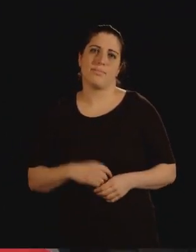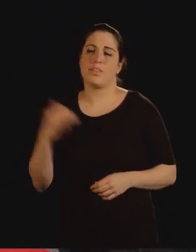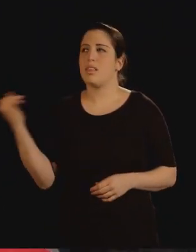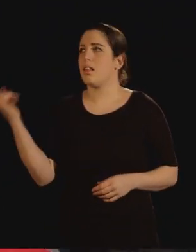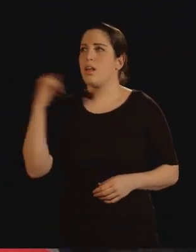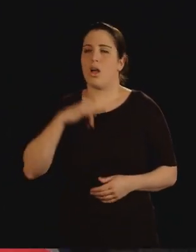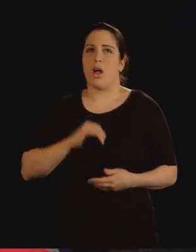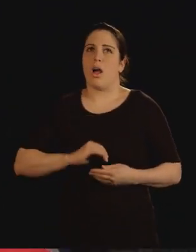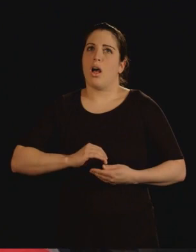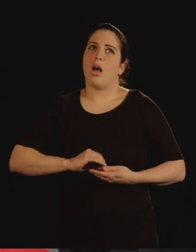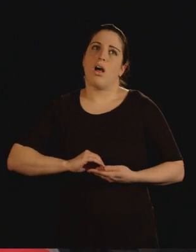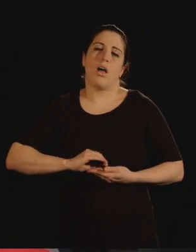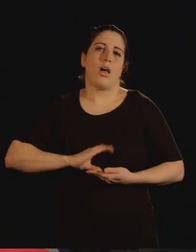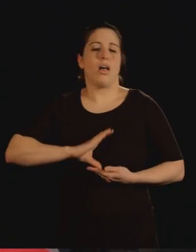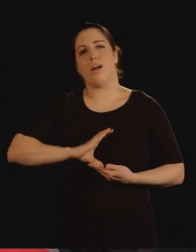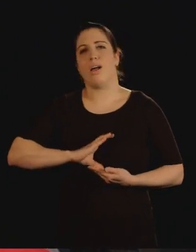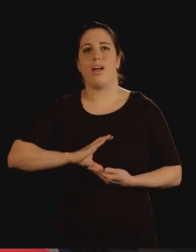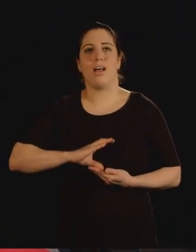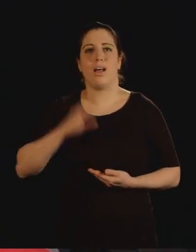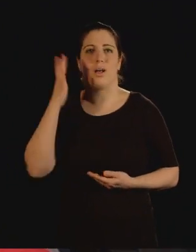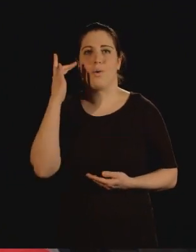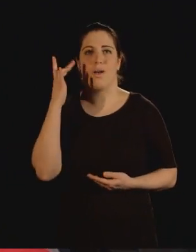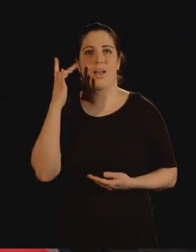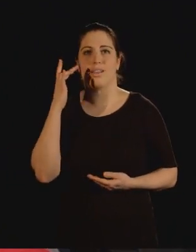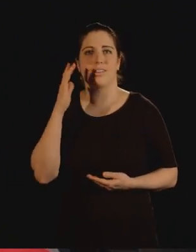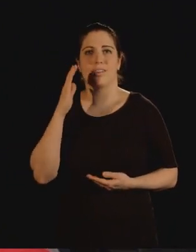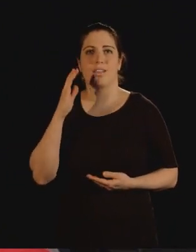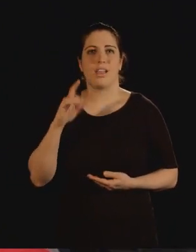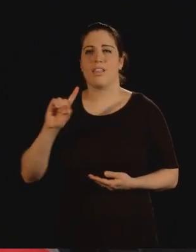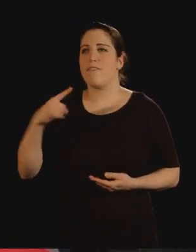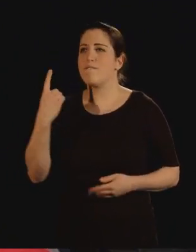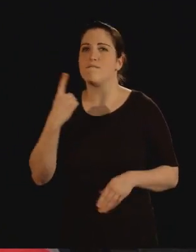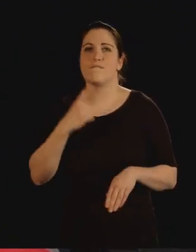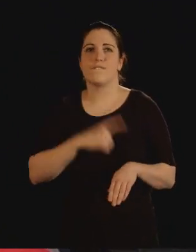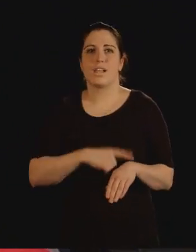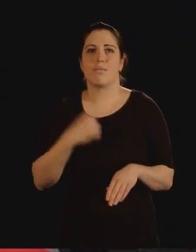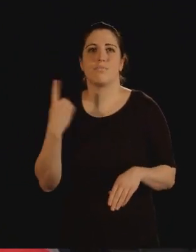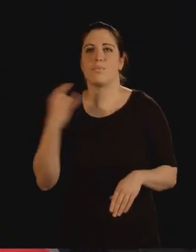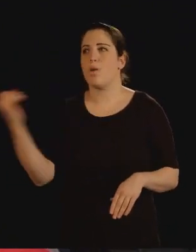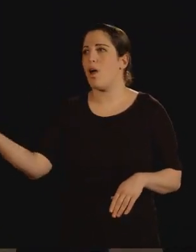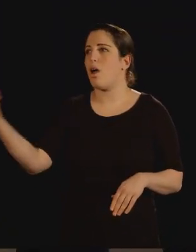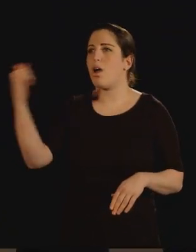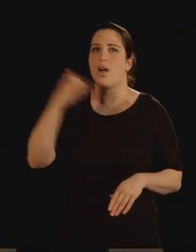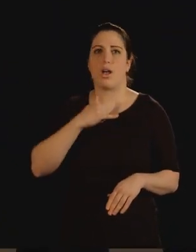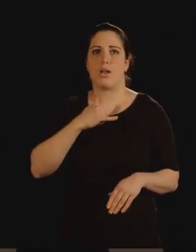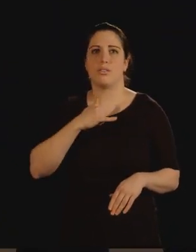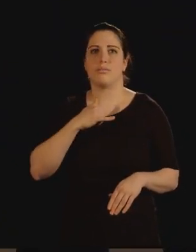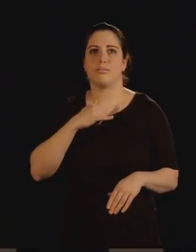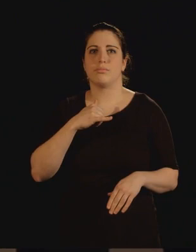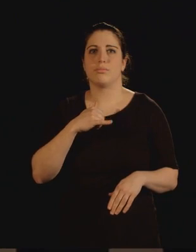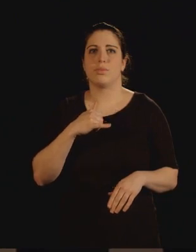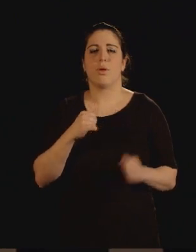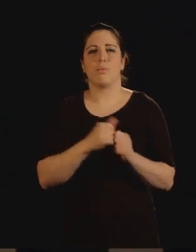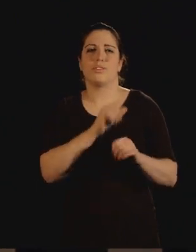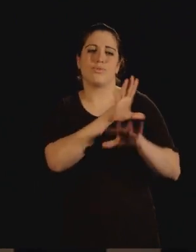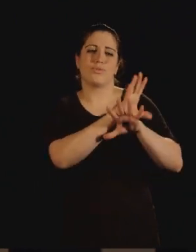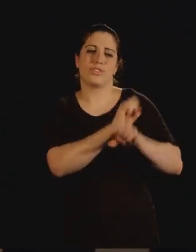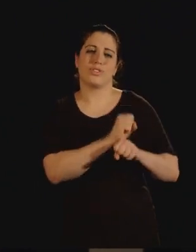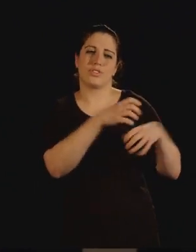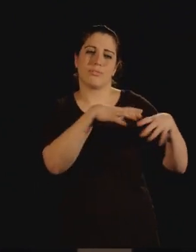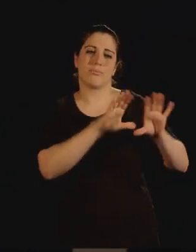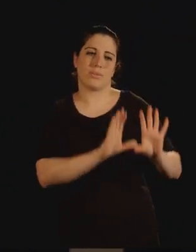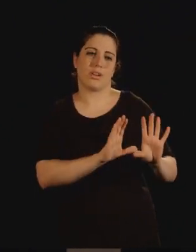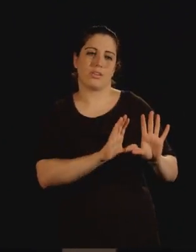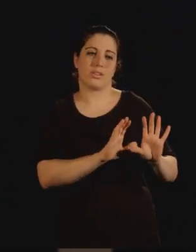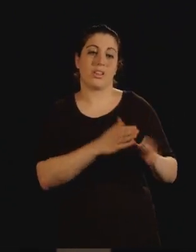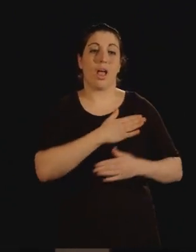industry, no one had ever reached out to say, thank you. It was always a financial transaction. The payment